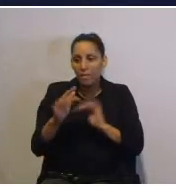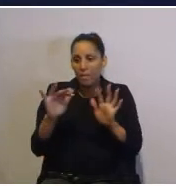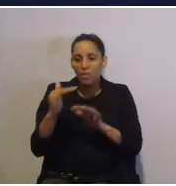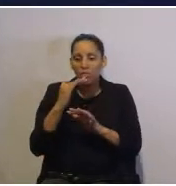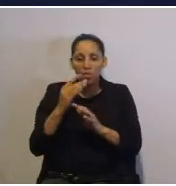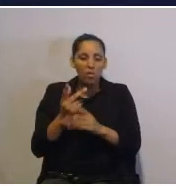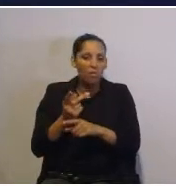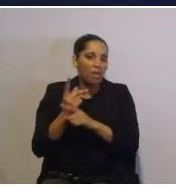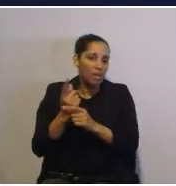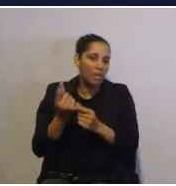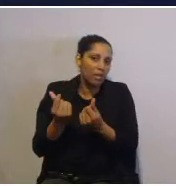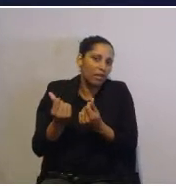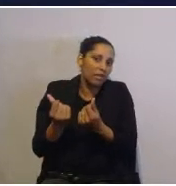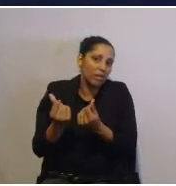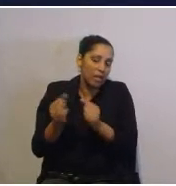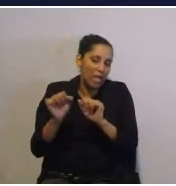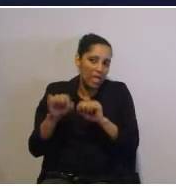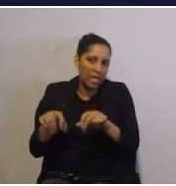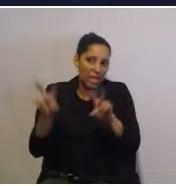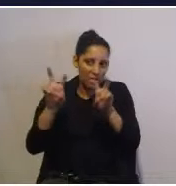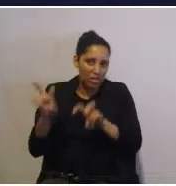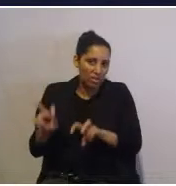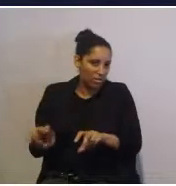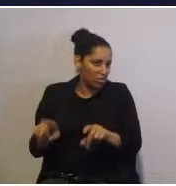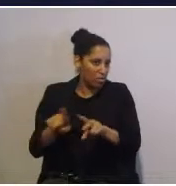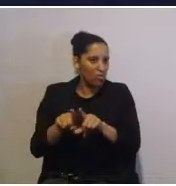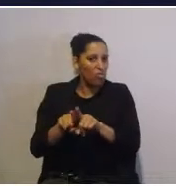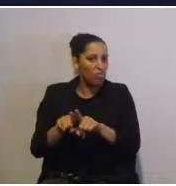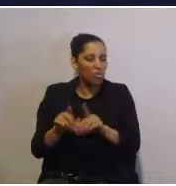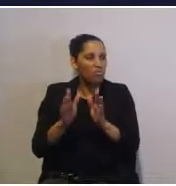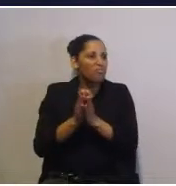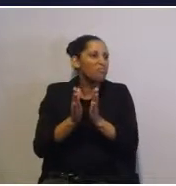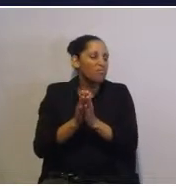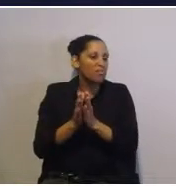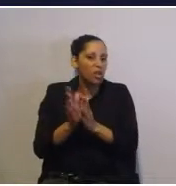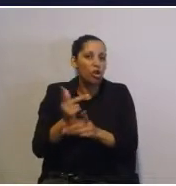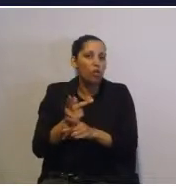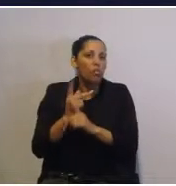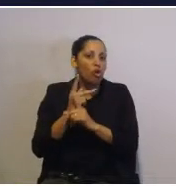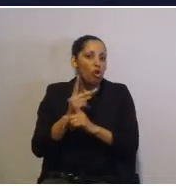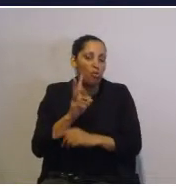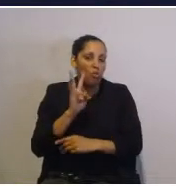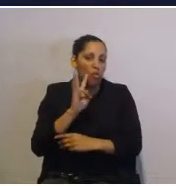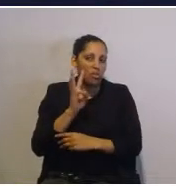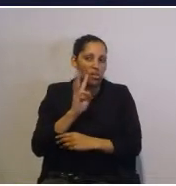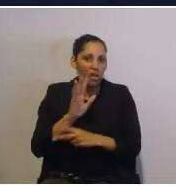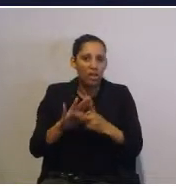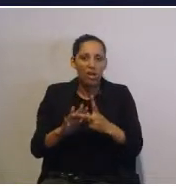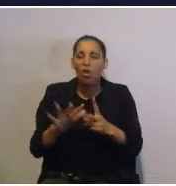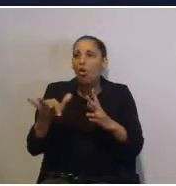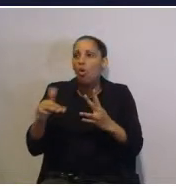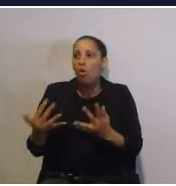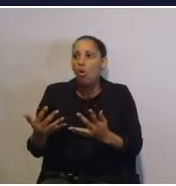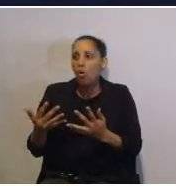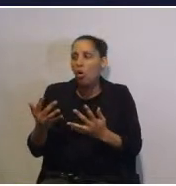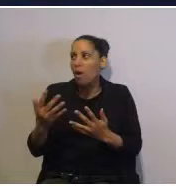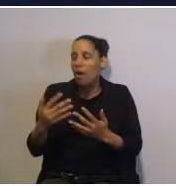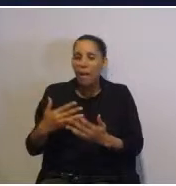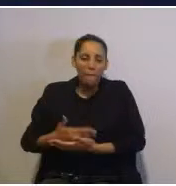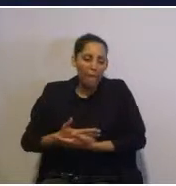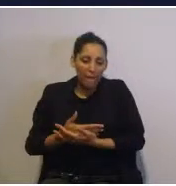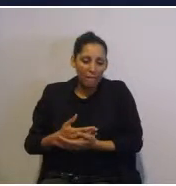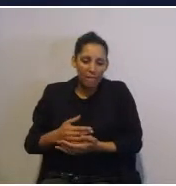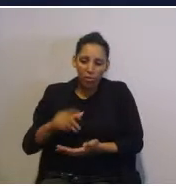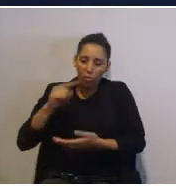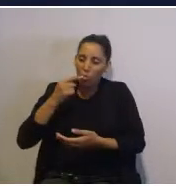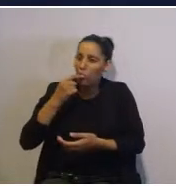borrow money for electricity and also asking, please boil me some water or just make a baby's bottle, because some